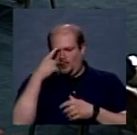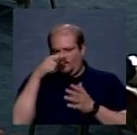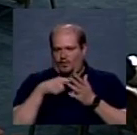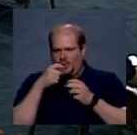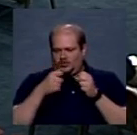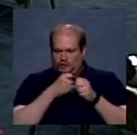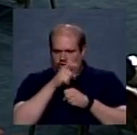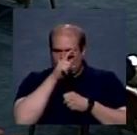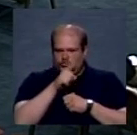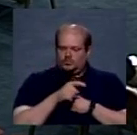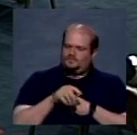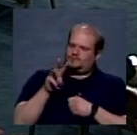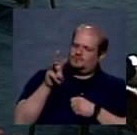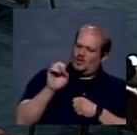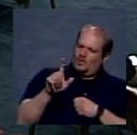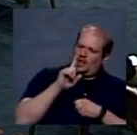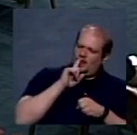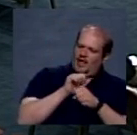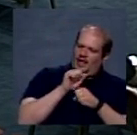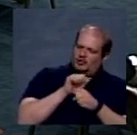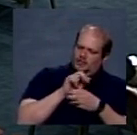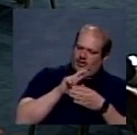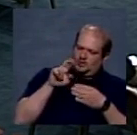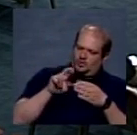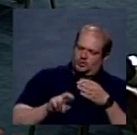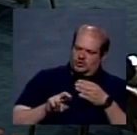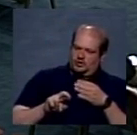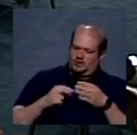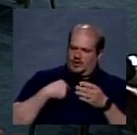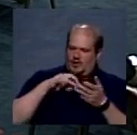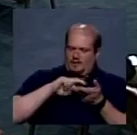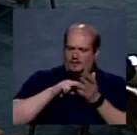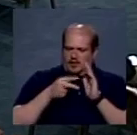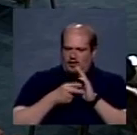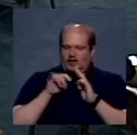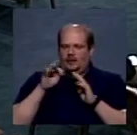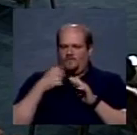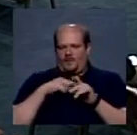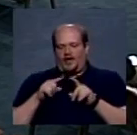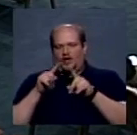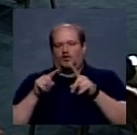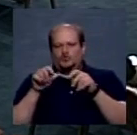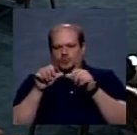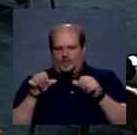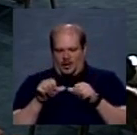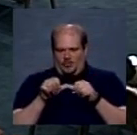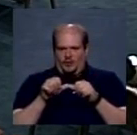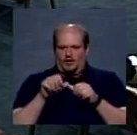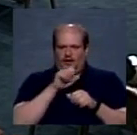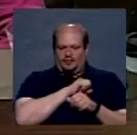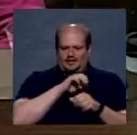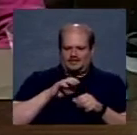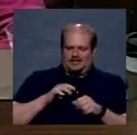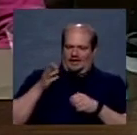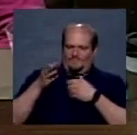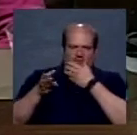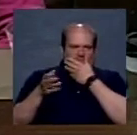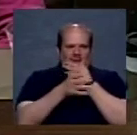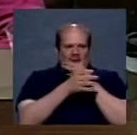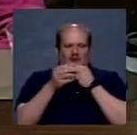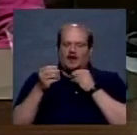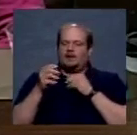true? Well, actually, as a result of, if I go out to an area and the staff is out there